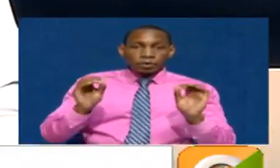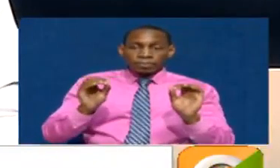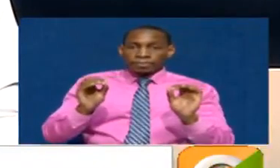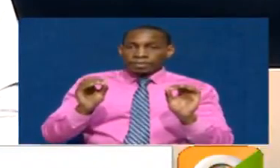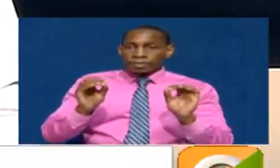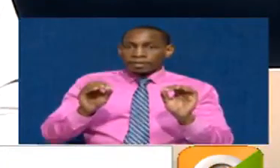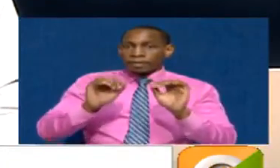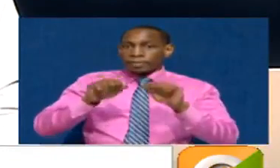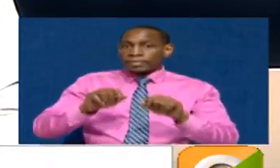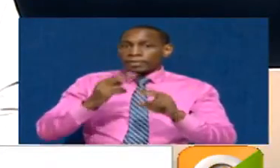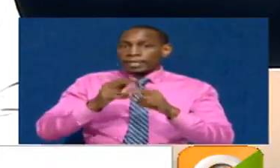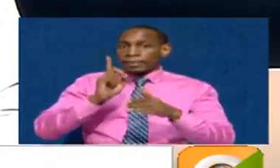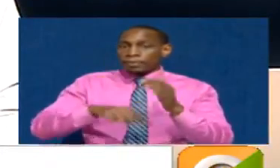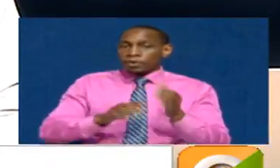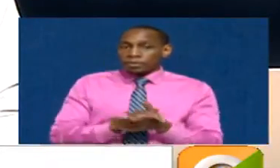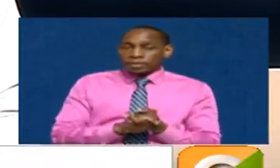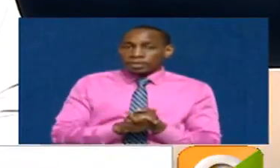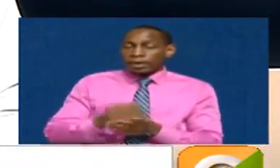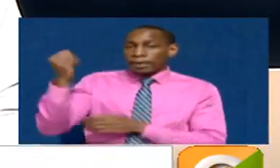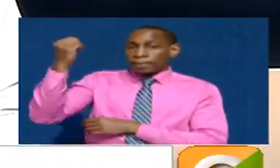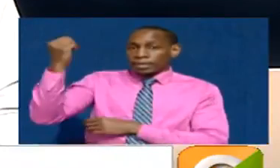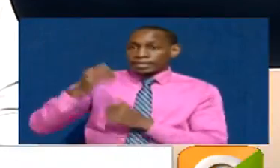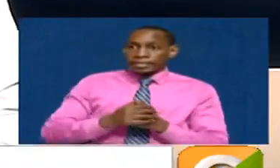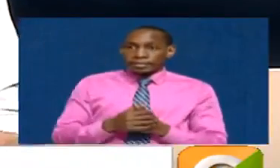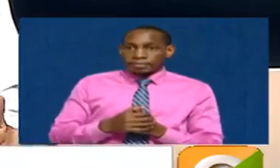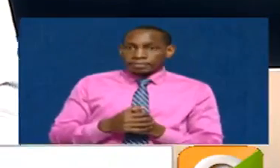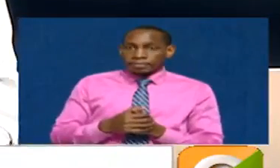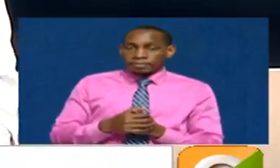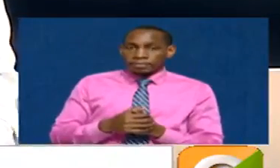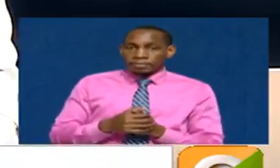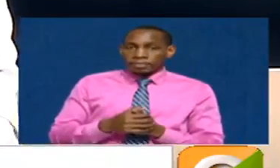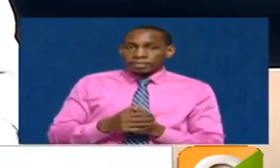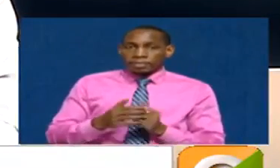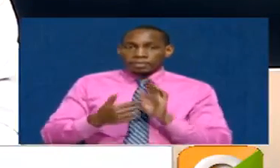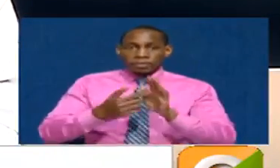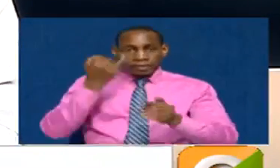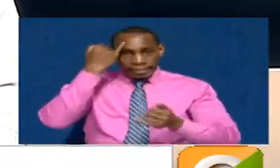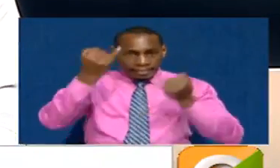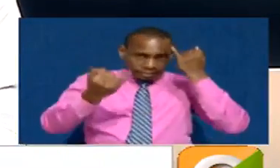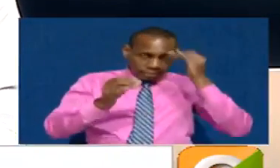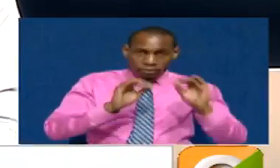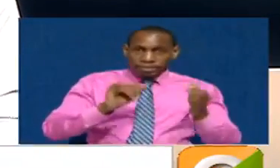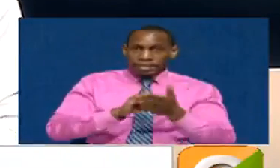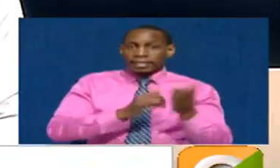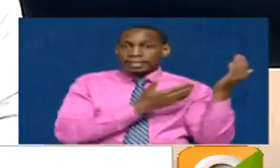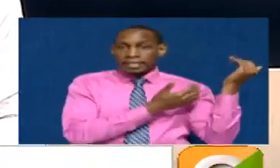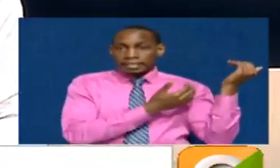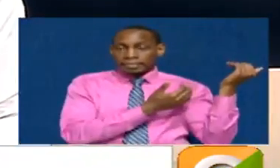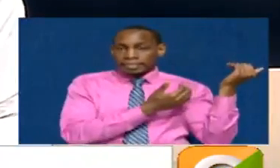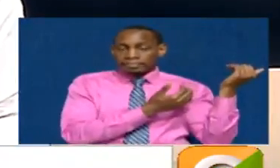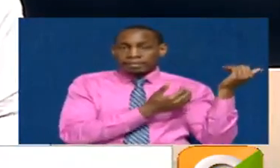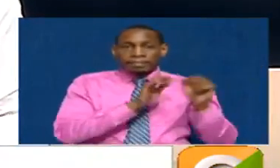what one would call principled politics. I would not go as far as talk about ideology because that would be expecting too